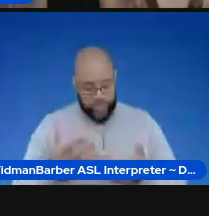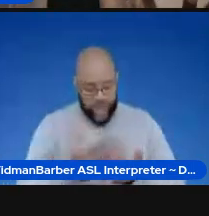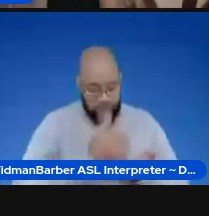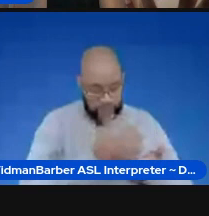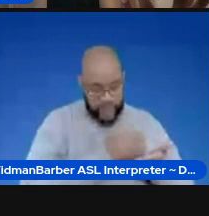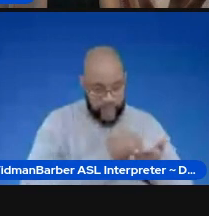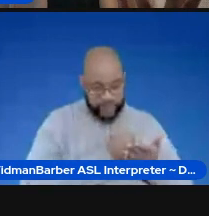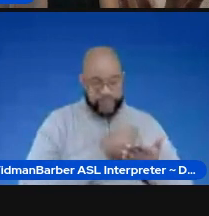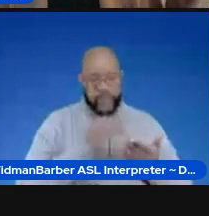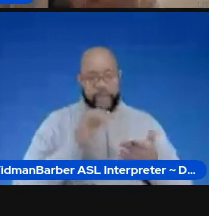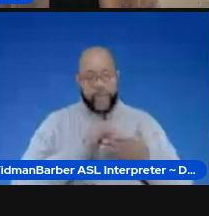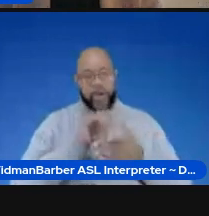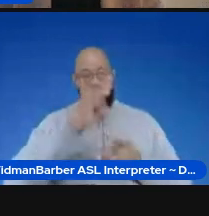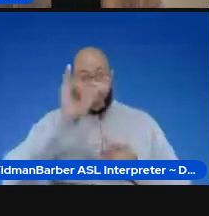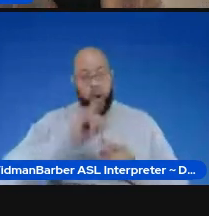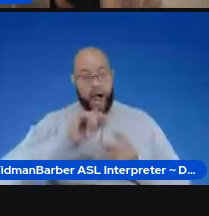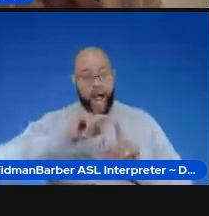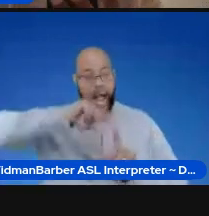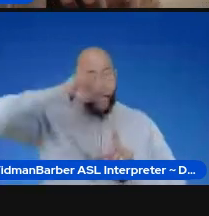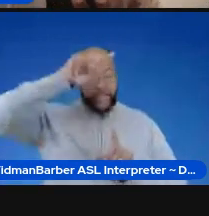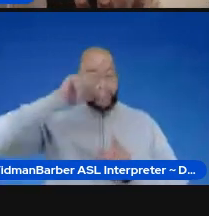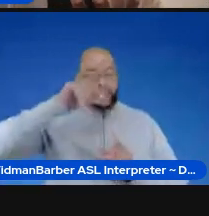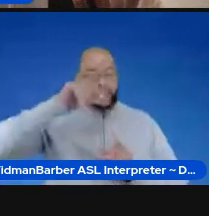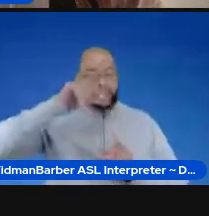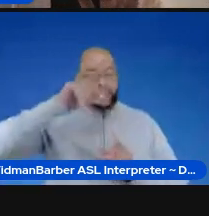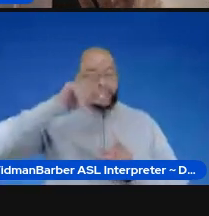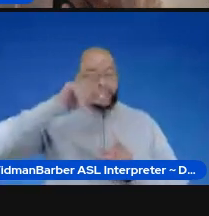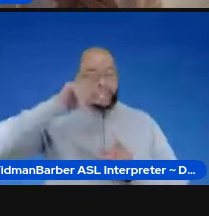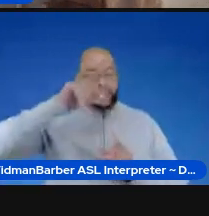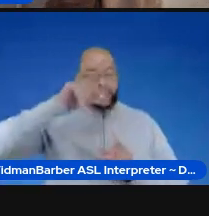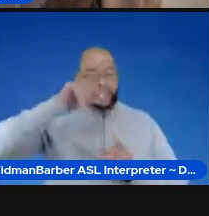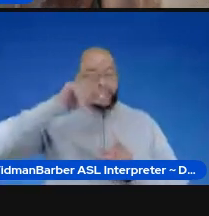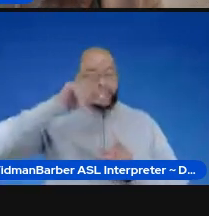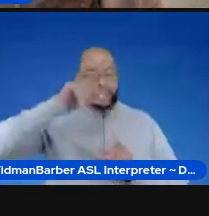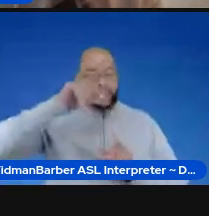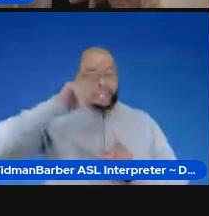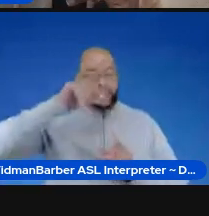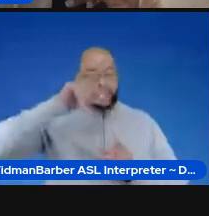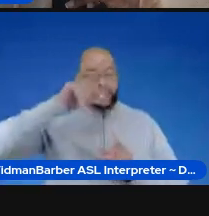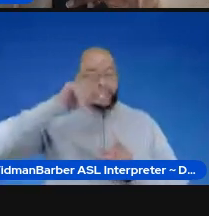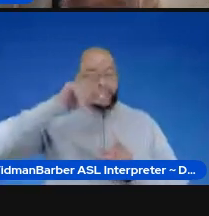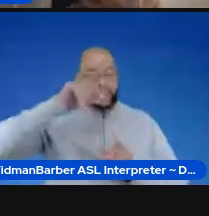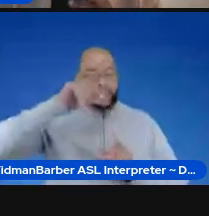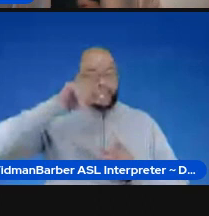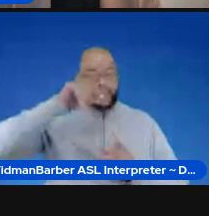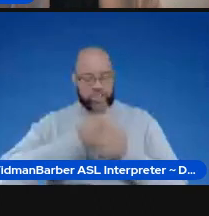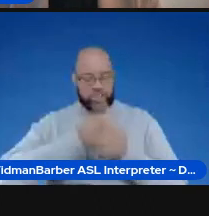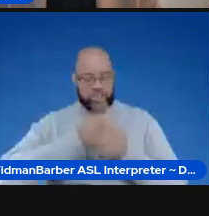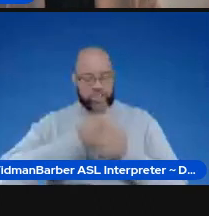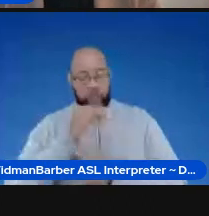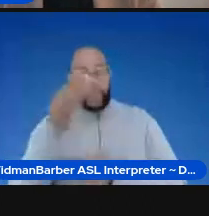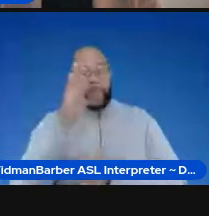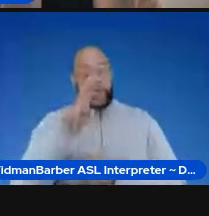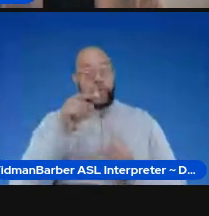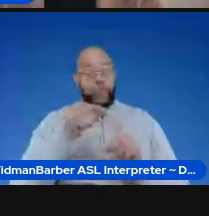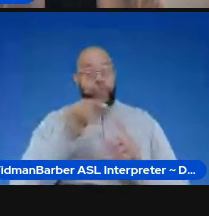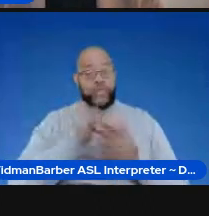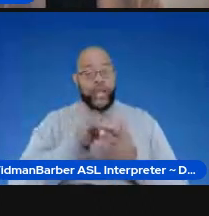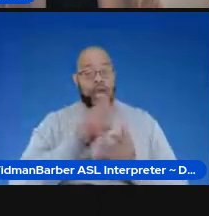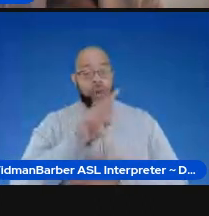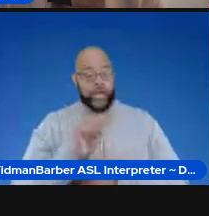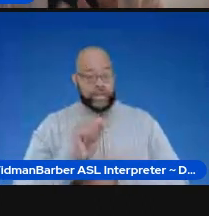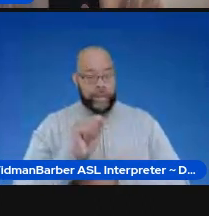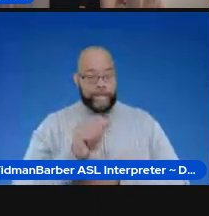the y-axis, the bacterial load in CFU per mouse. The blue dots represent our wild type,